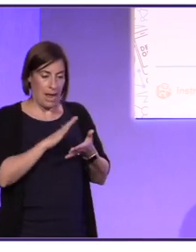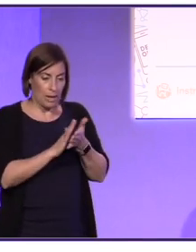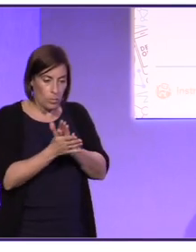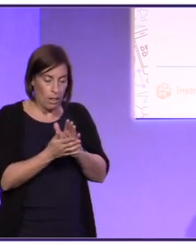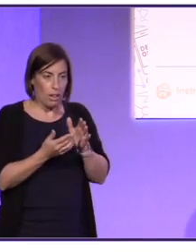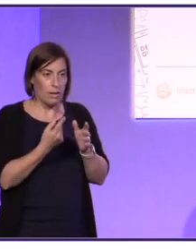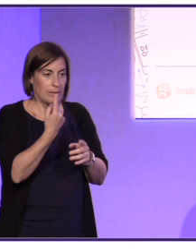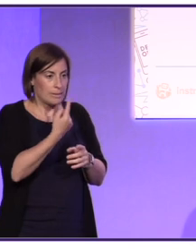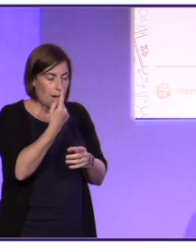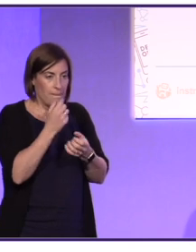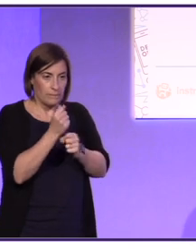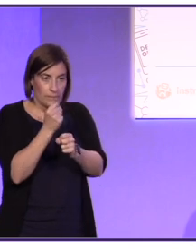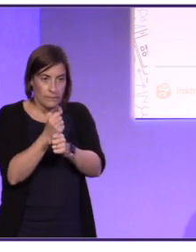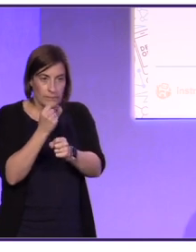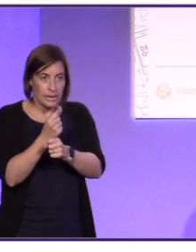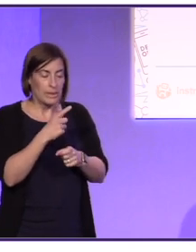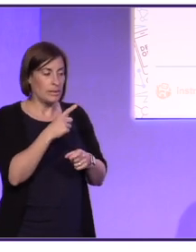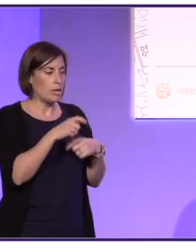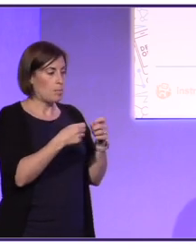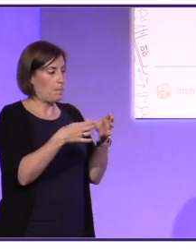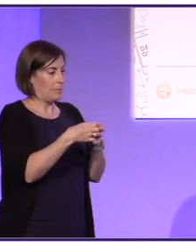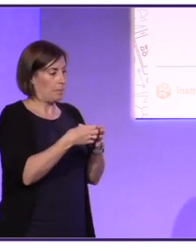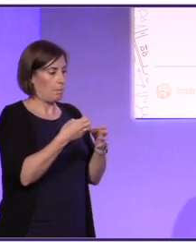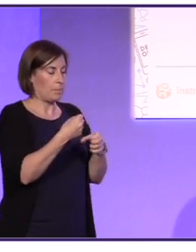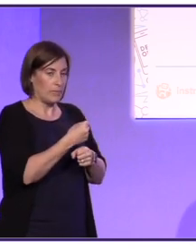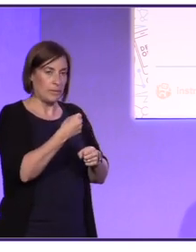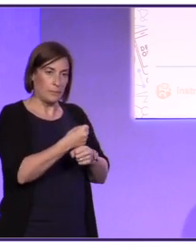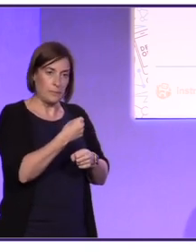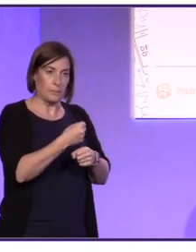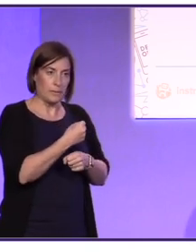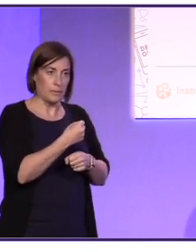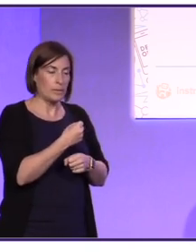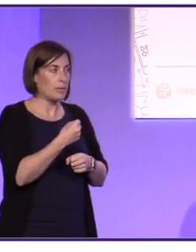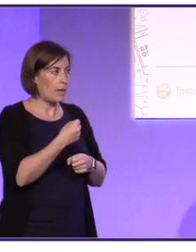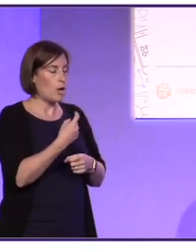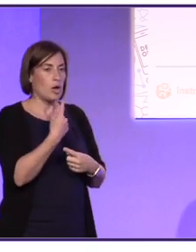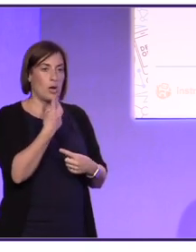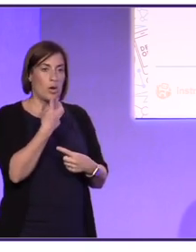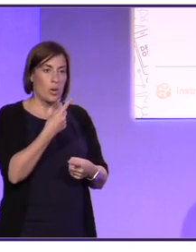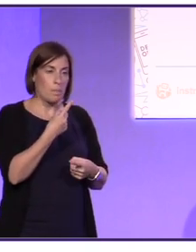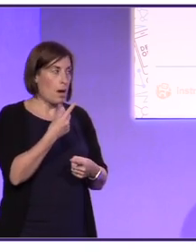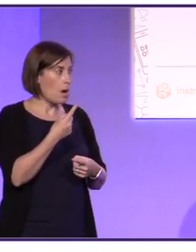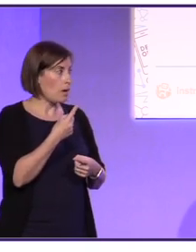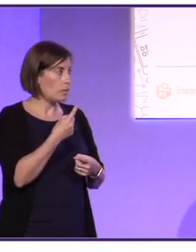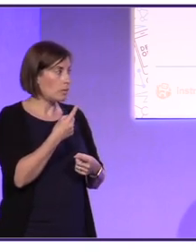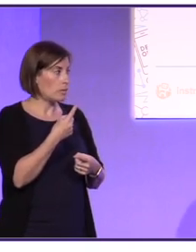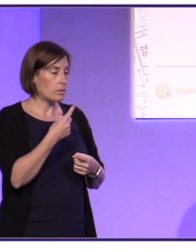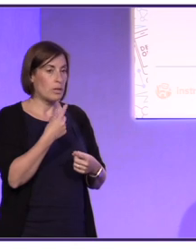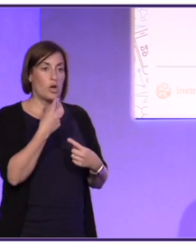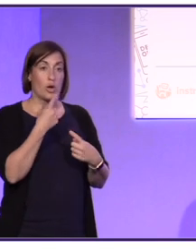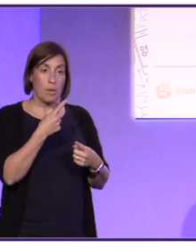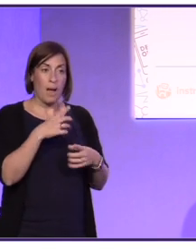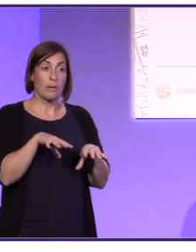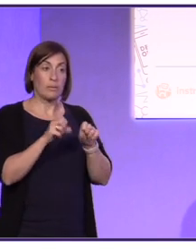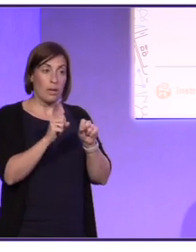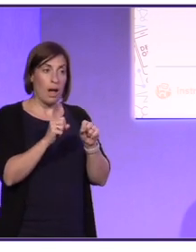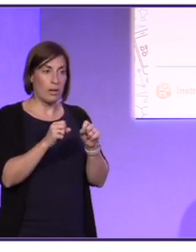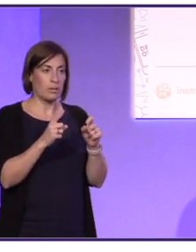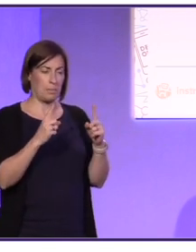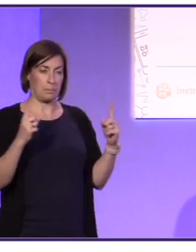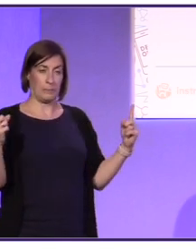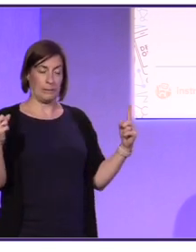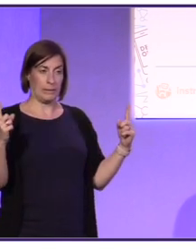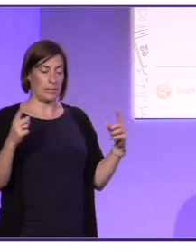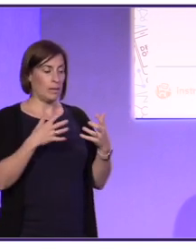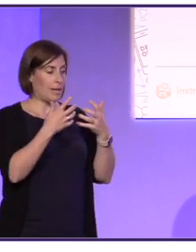failovers. And it meant that the command that they were running to do these failovers went from sort of that to that to that to that to that.